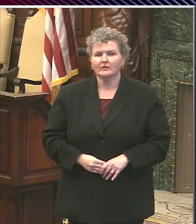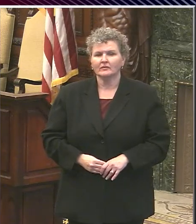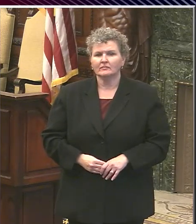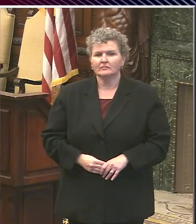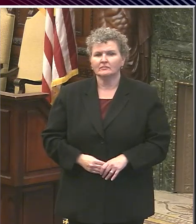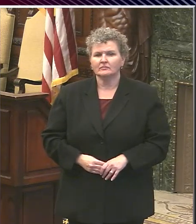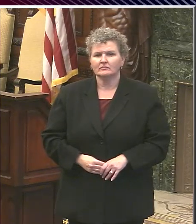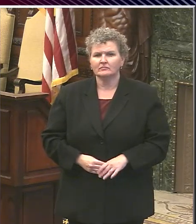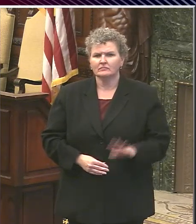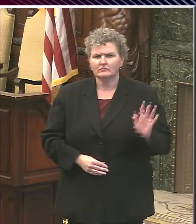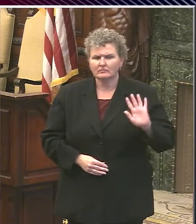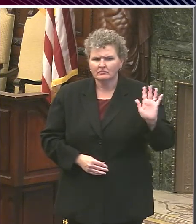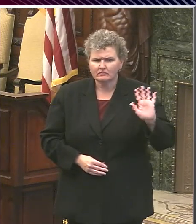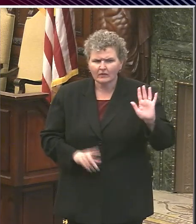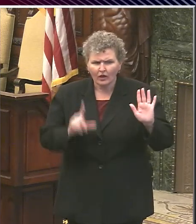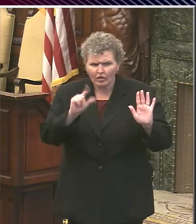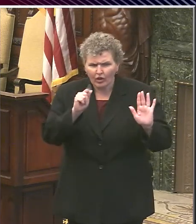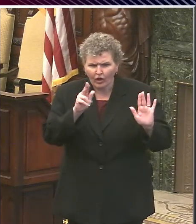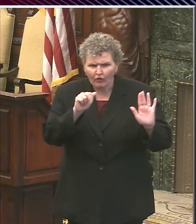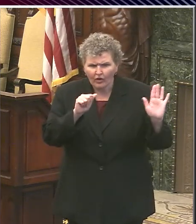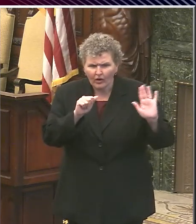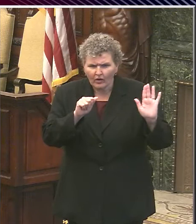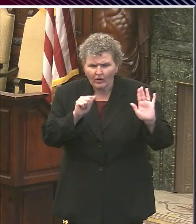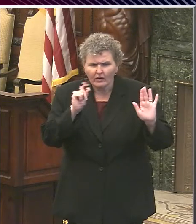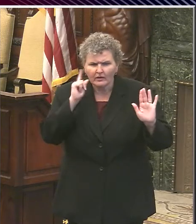Laura, you just have to unmute there.